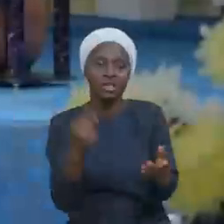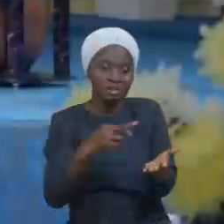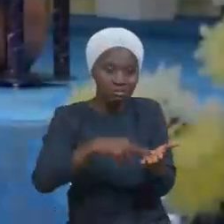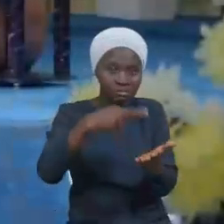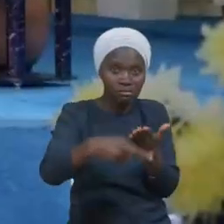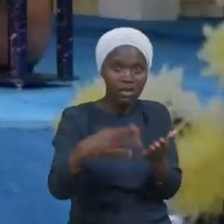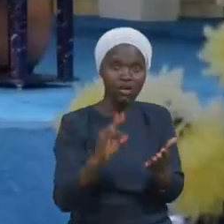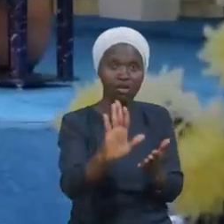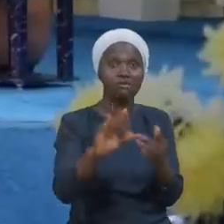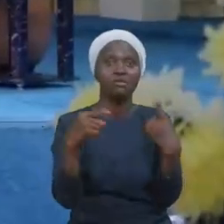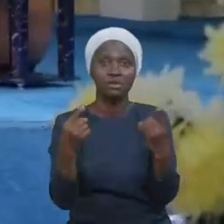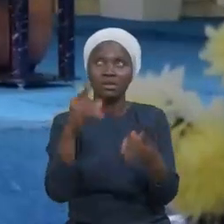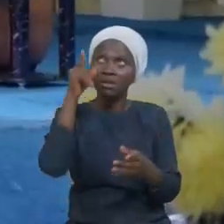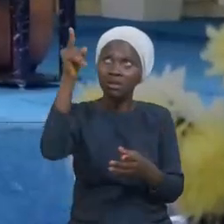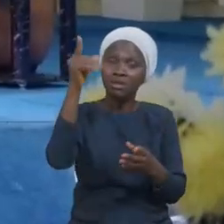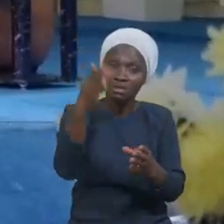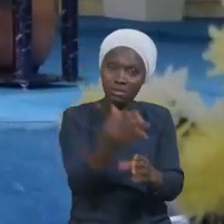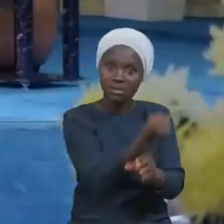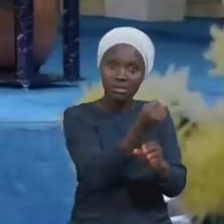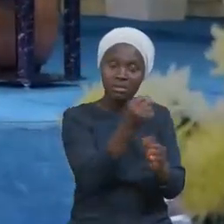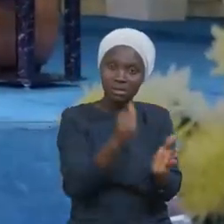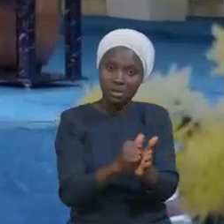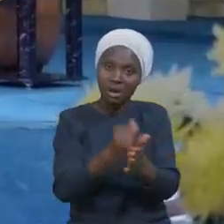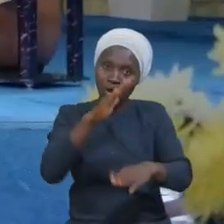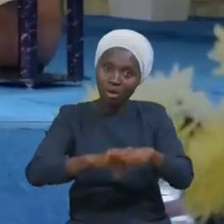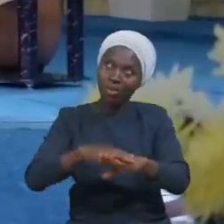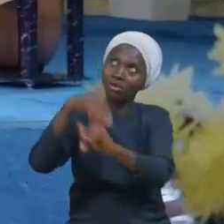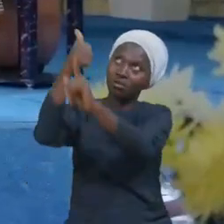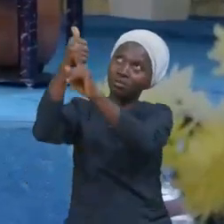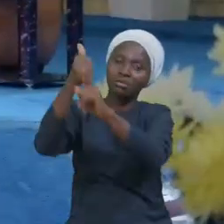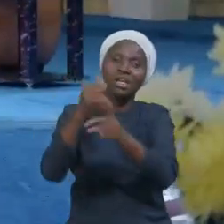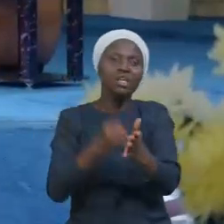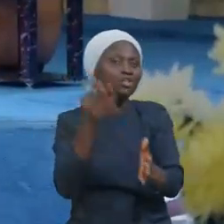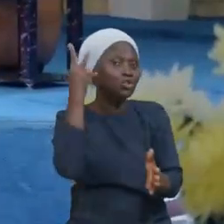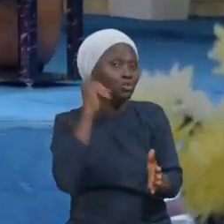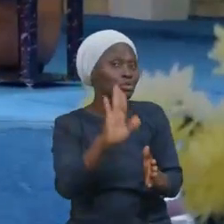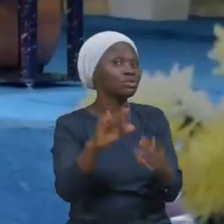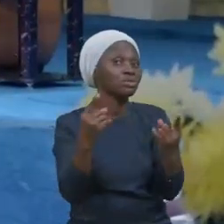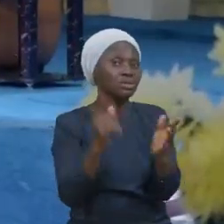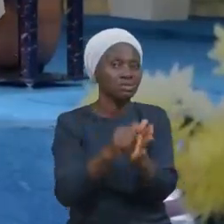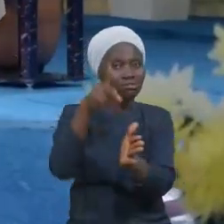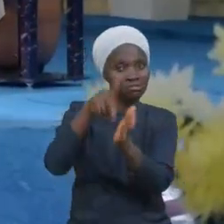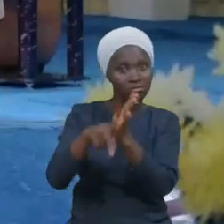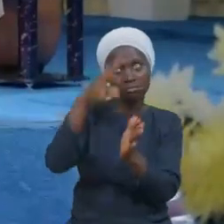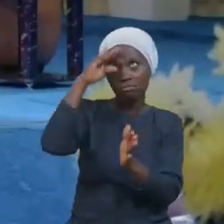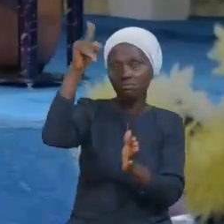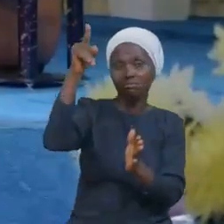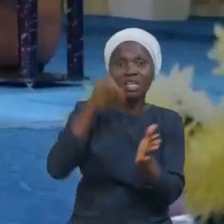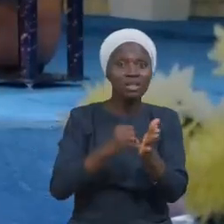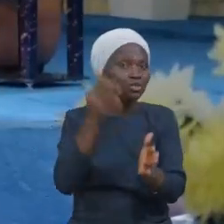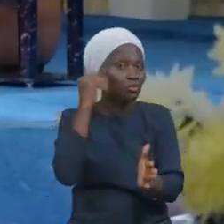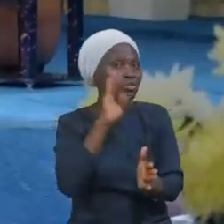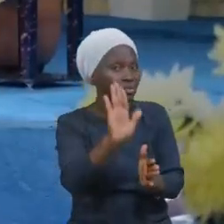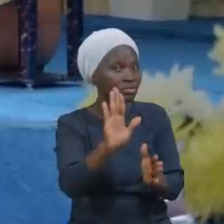of your sin, he took that upon him. It was your sin that slew him. It was your sin